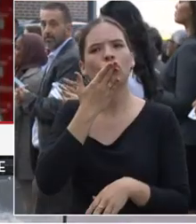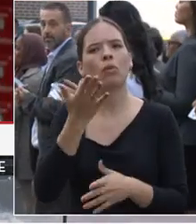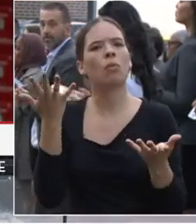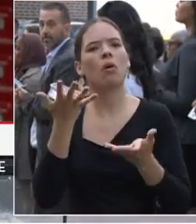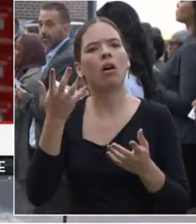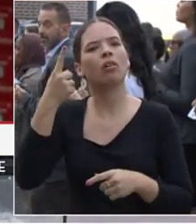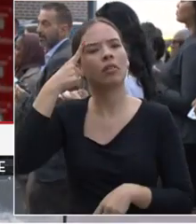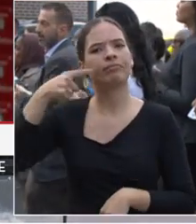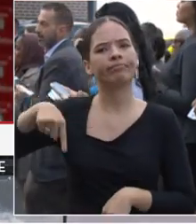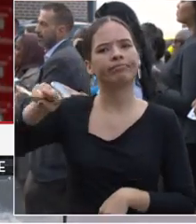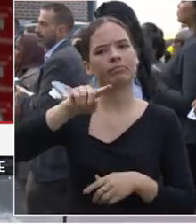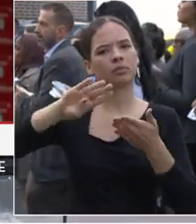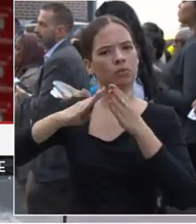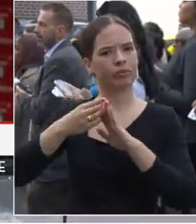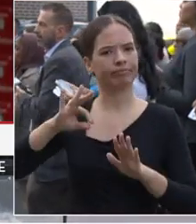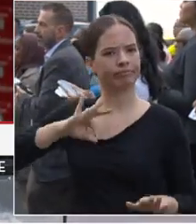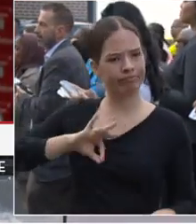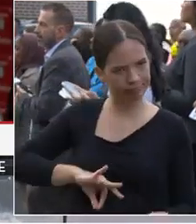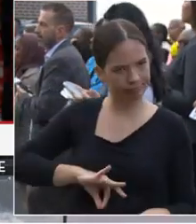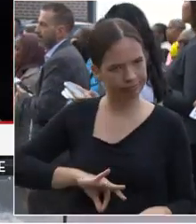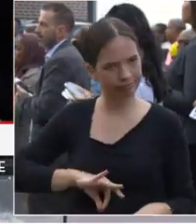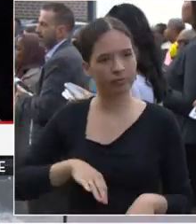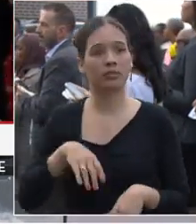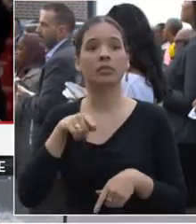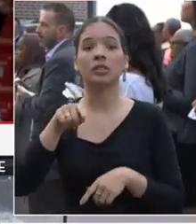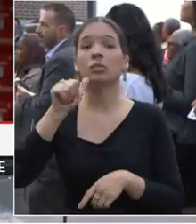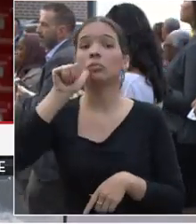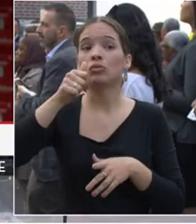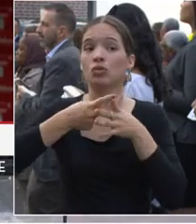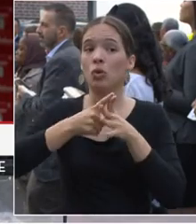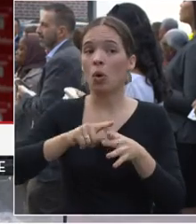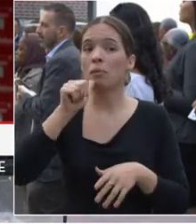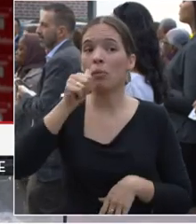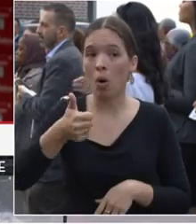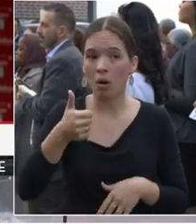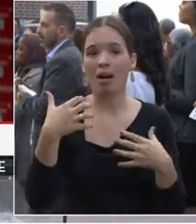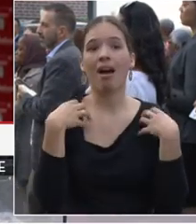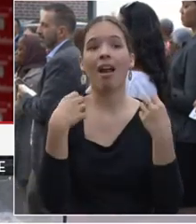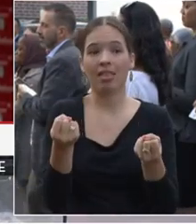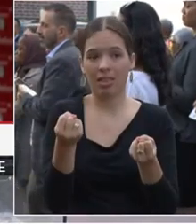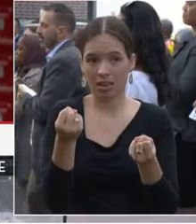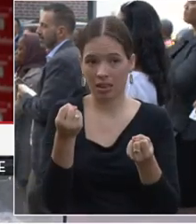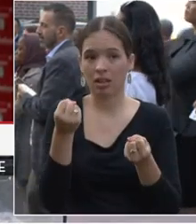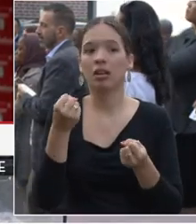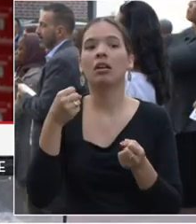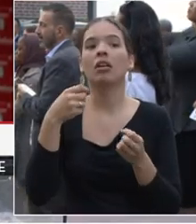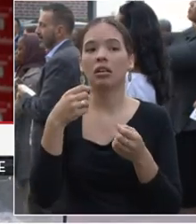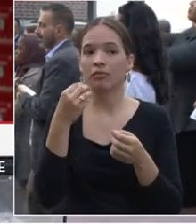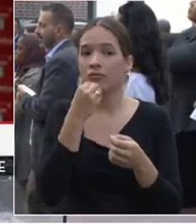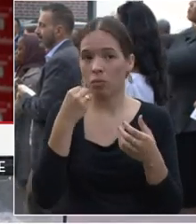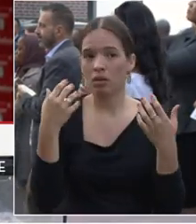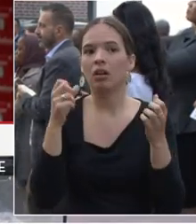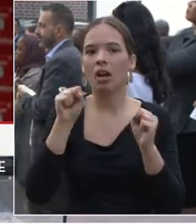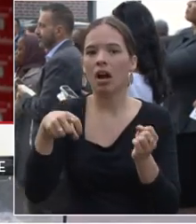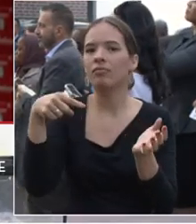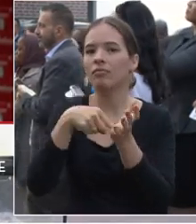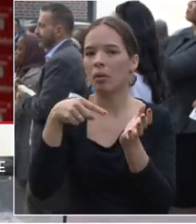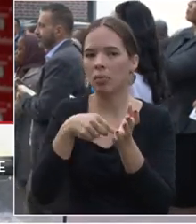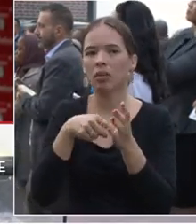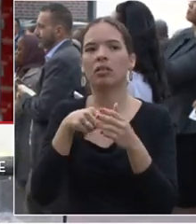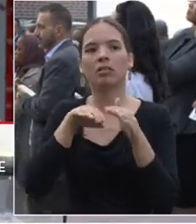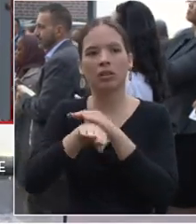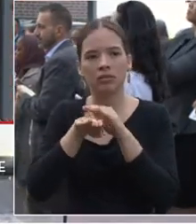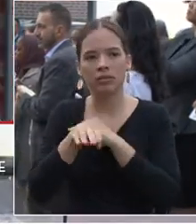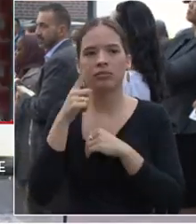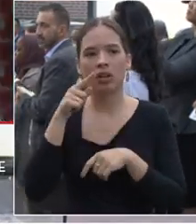tomorrow, Lidl will make healthy eating affordable, accessible, and attainable here in Ward 7 and 8, and